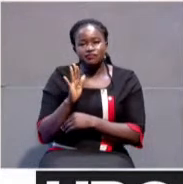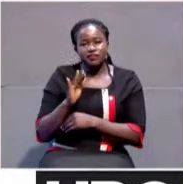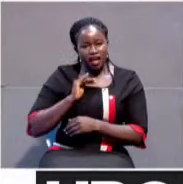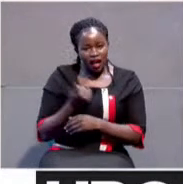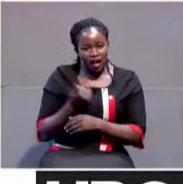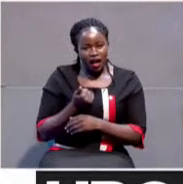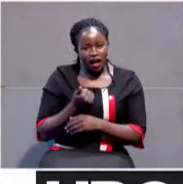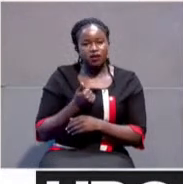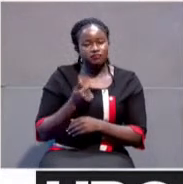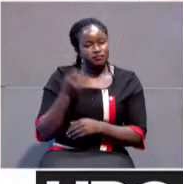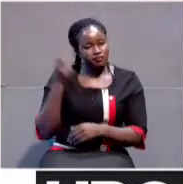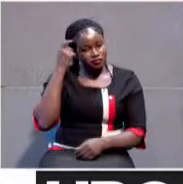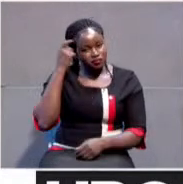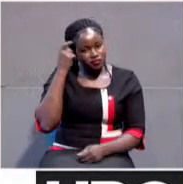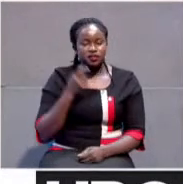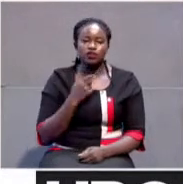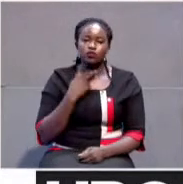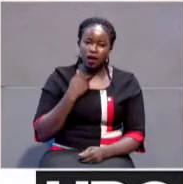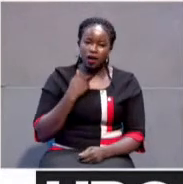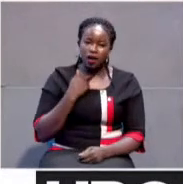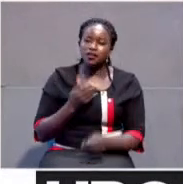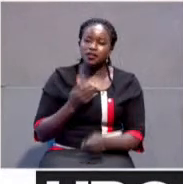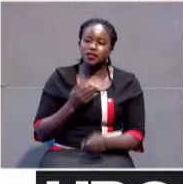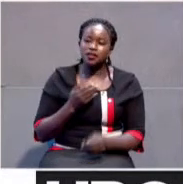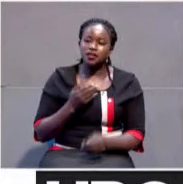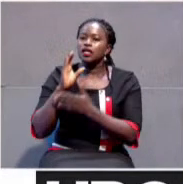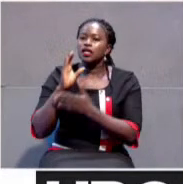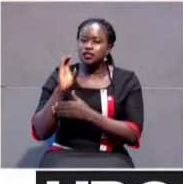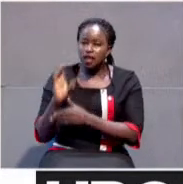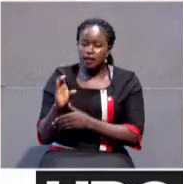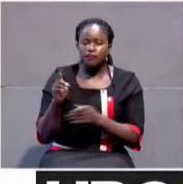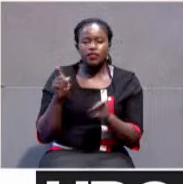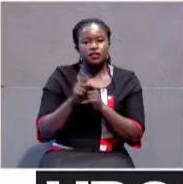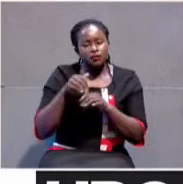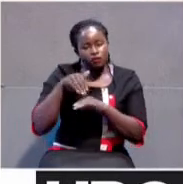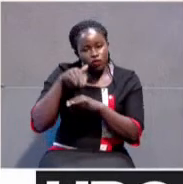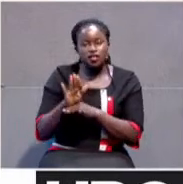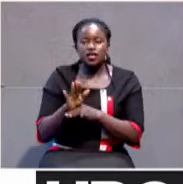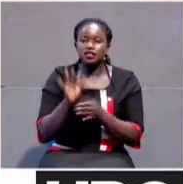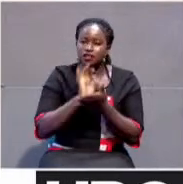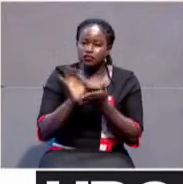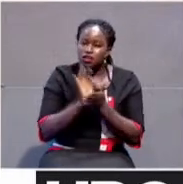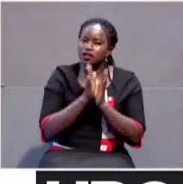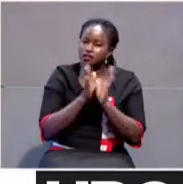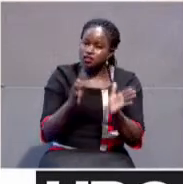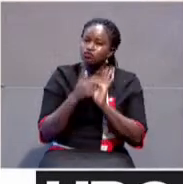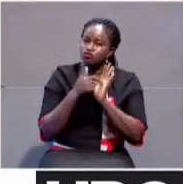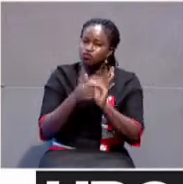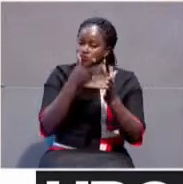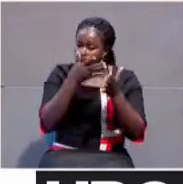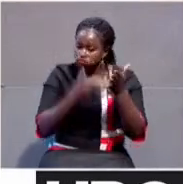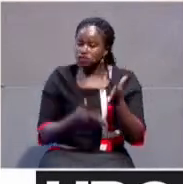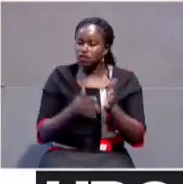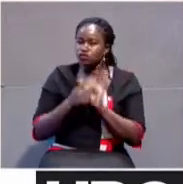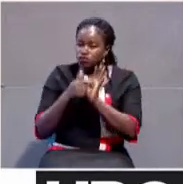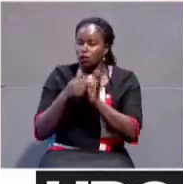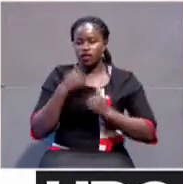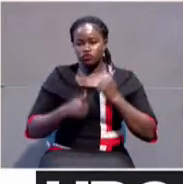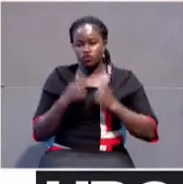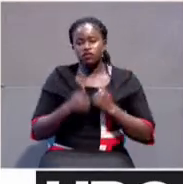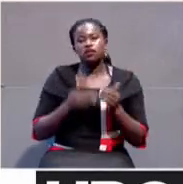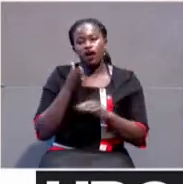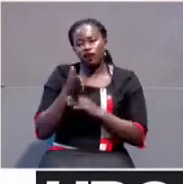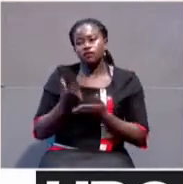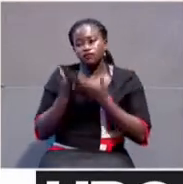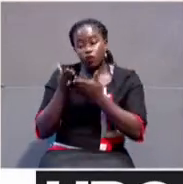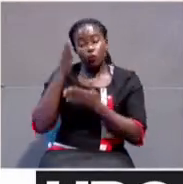our logical requirements and present to SEC. We actually forward it to the Secretary General that these are the candidates who have expressed interest, and then the candidate. Because it is a